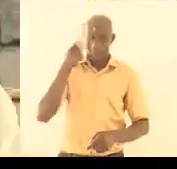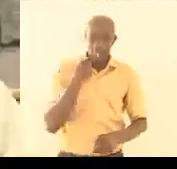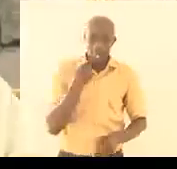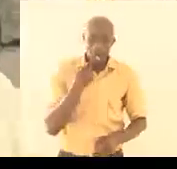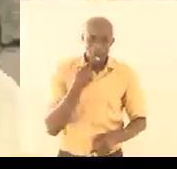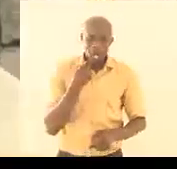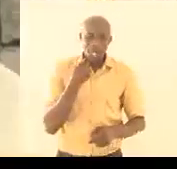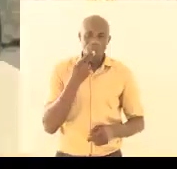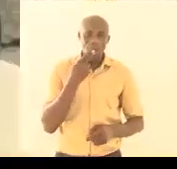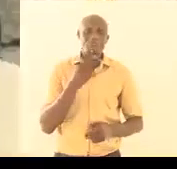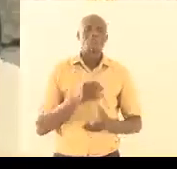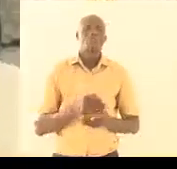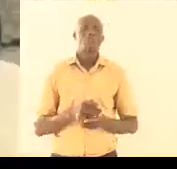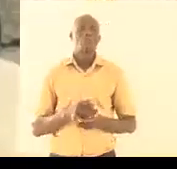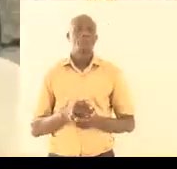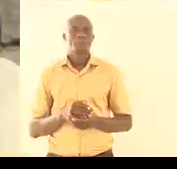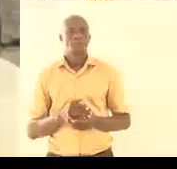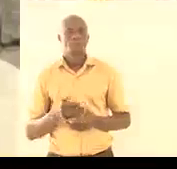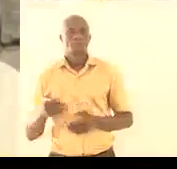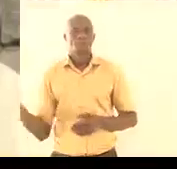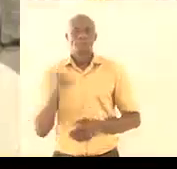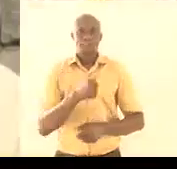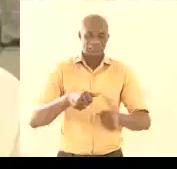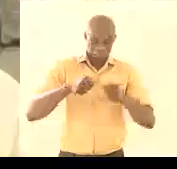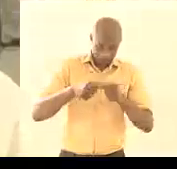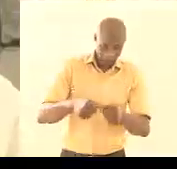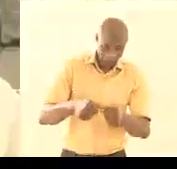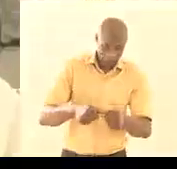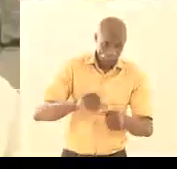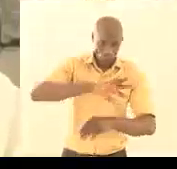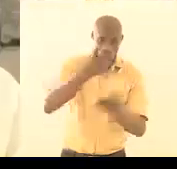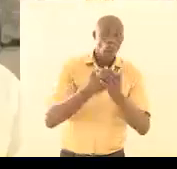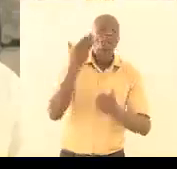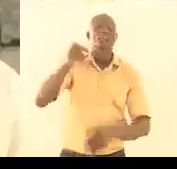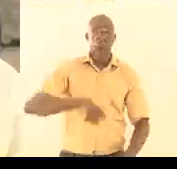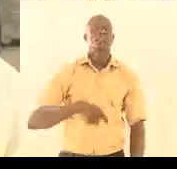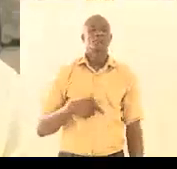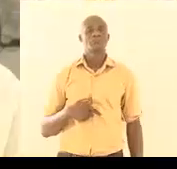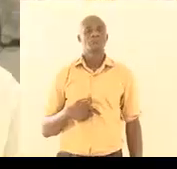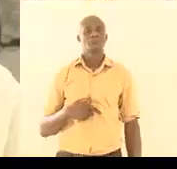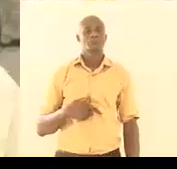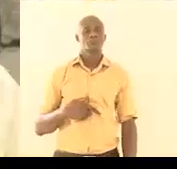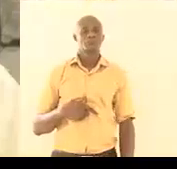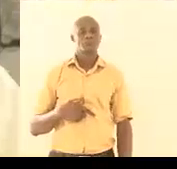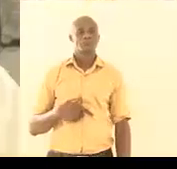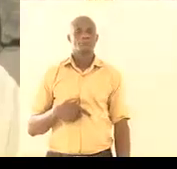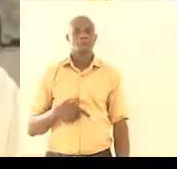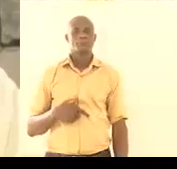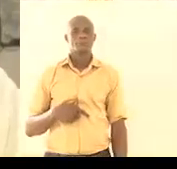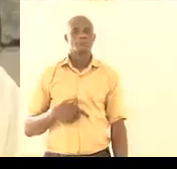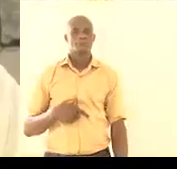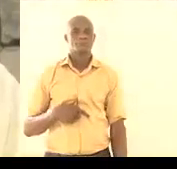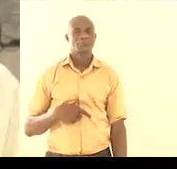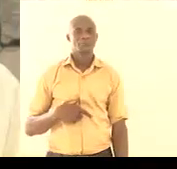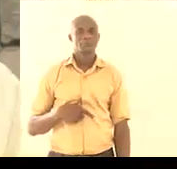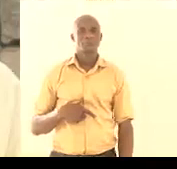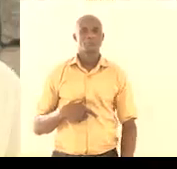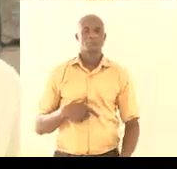are people who suffer loneliness. And you know what? They stay there for the rest of their lives. Do you know what I mean by they stayed